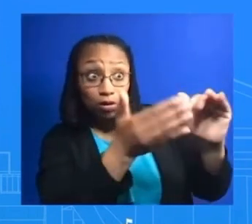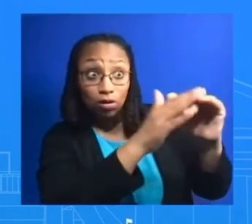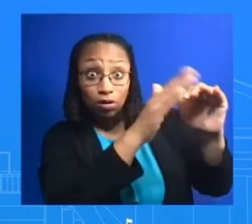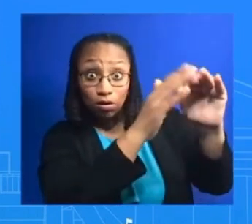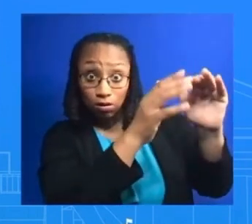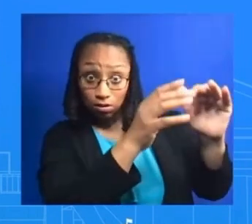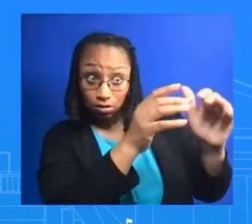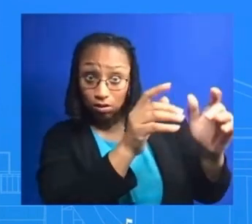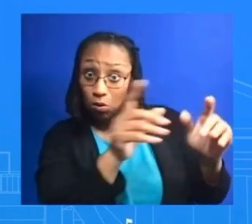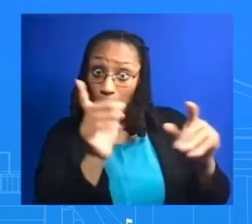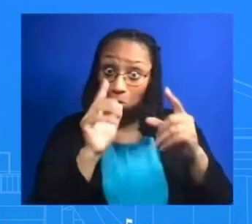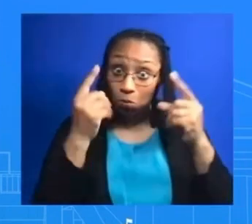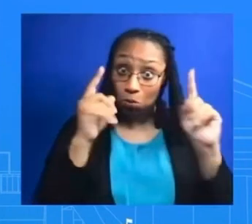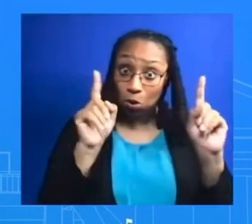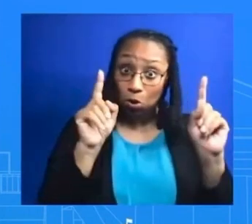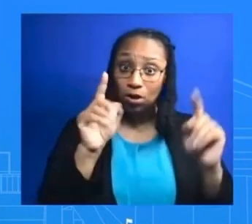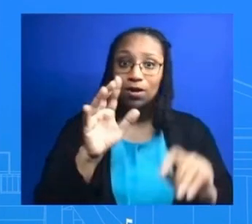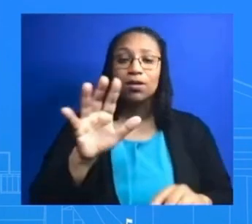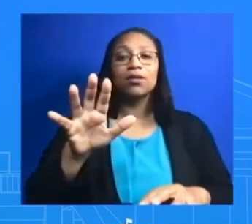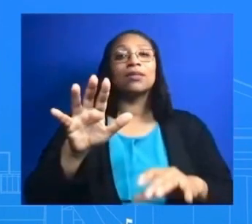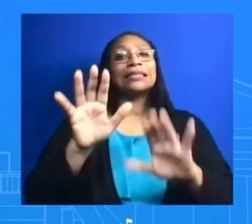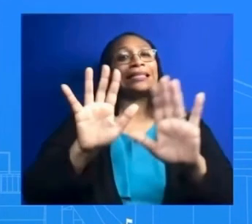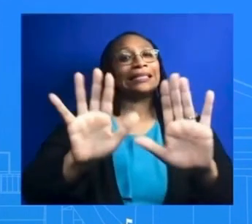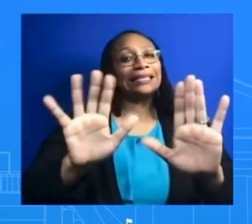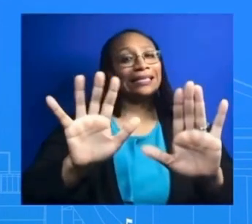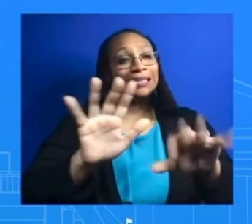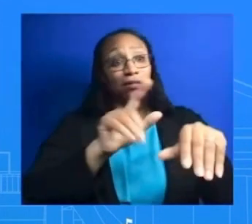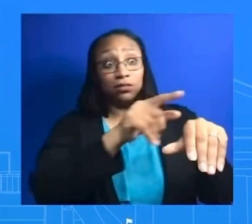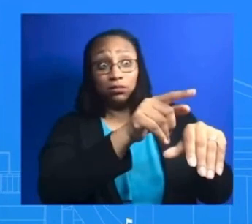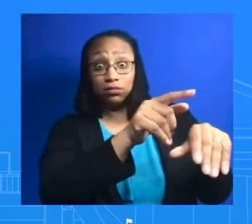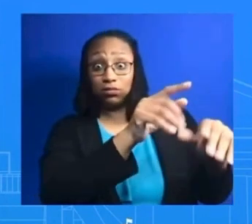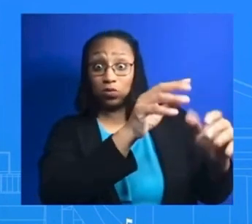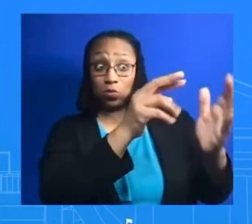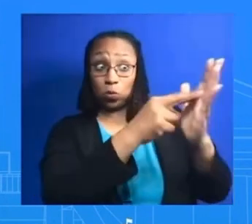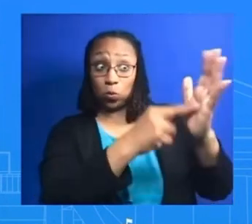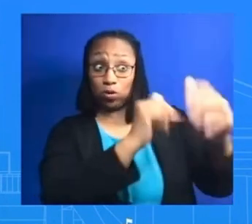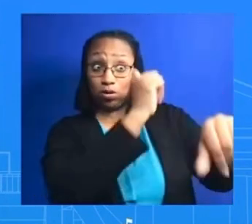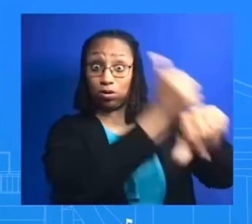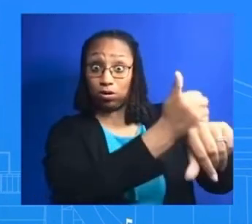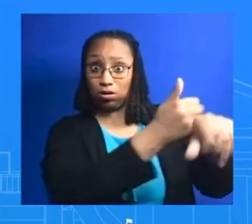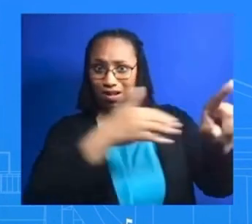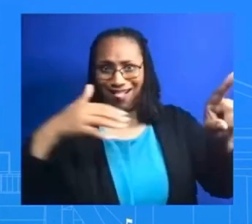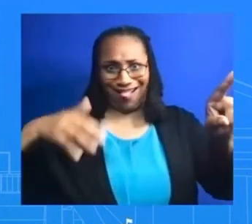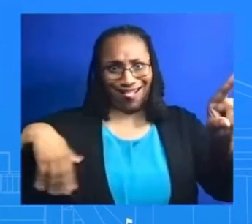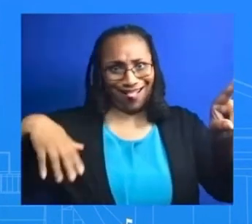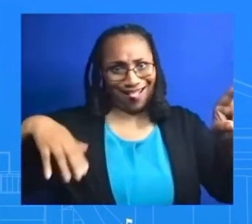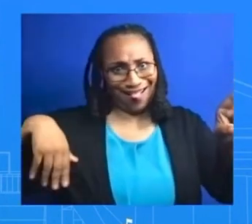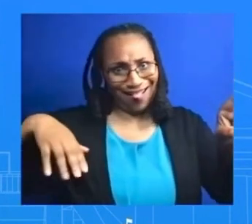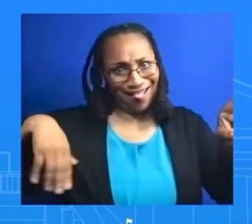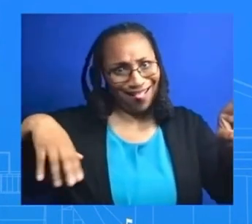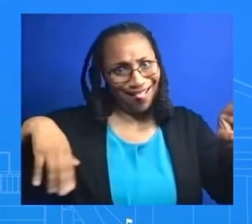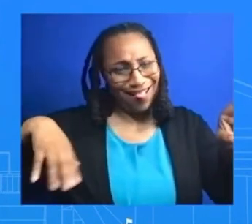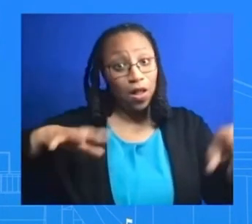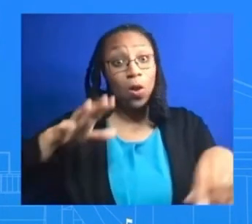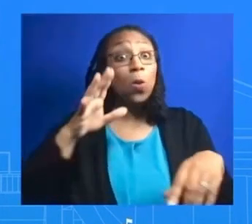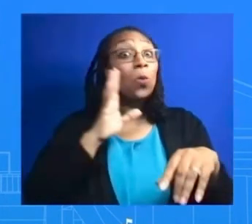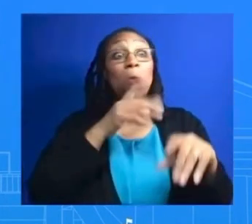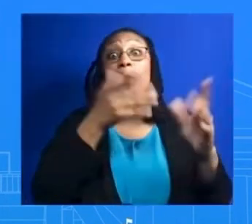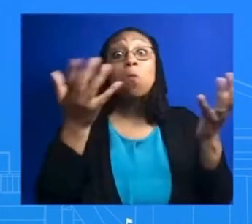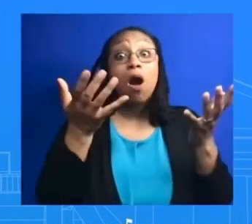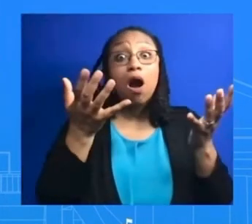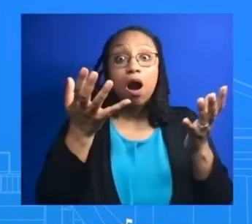when it is in place, it's definitely going to go after the worst performers in this space, the colleges and universities that